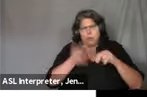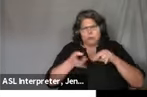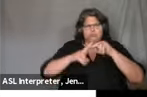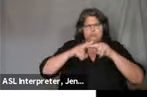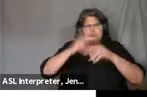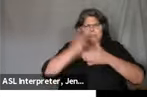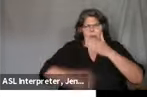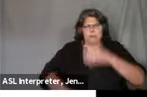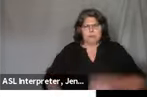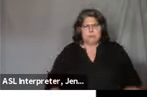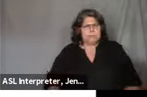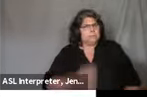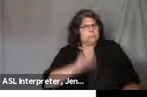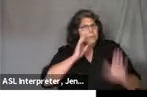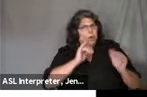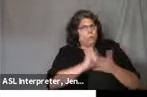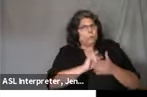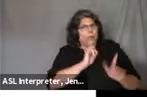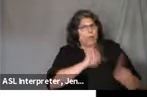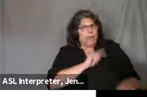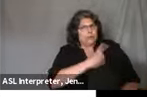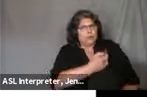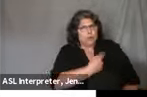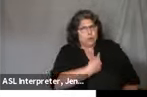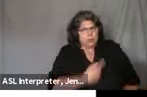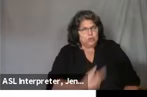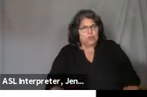I hope that answered your question, Manoa.